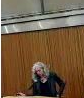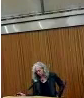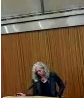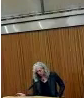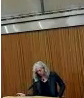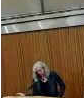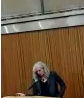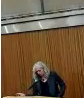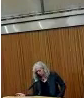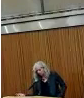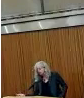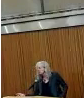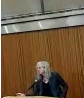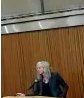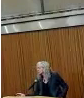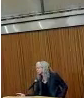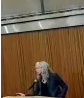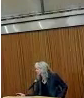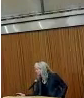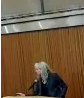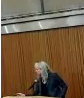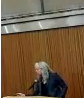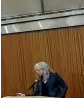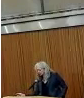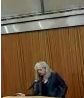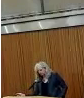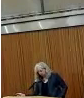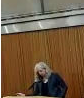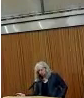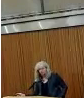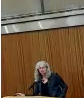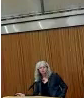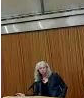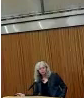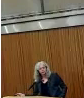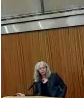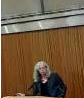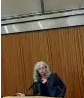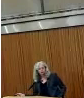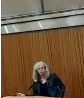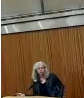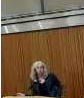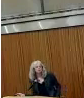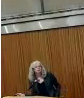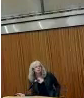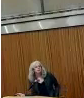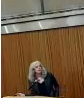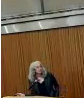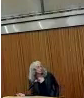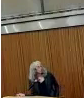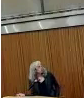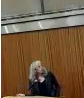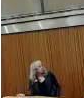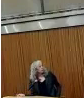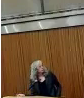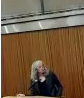with people who are looking for a loan there's you know gaps in marketing there is gaps in the loan products that are being offered and I think